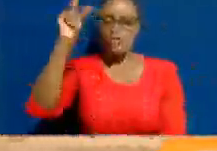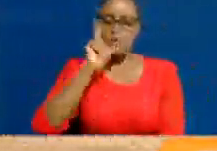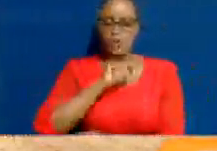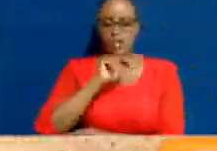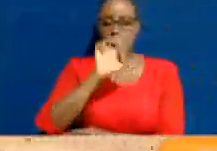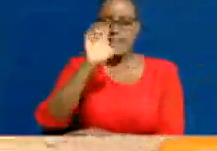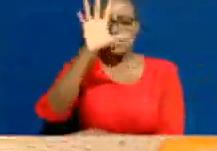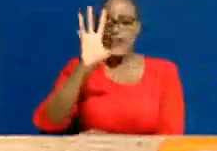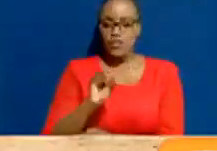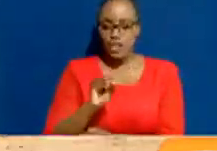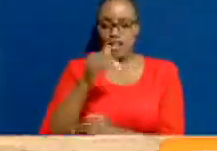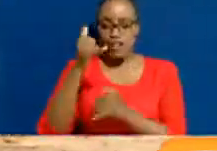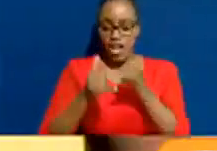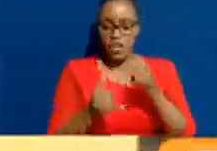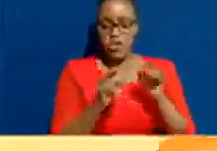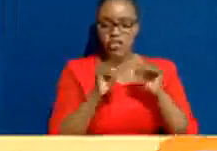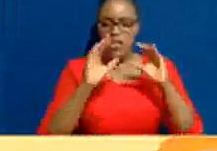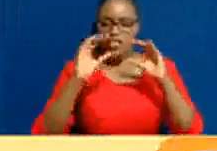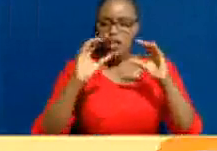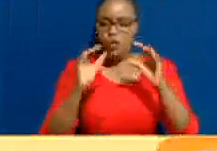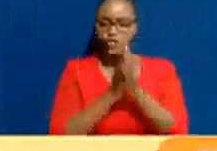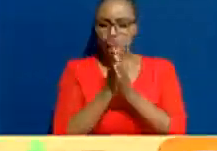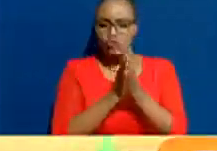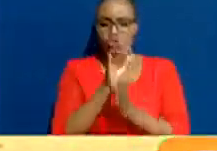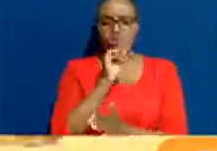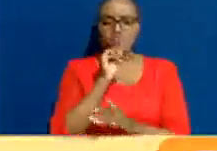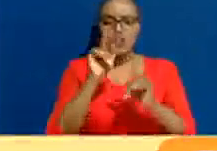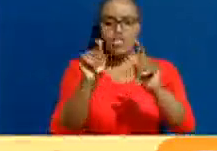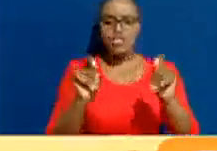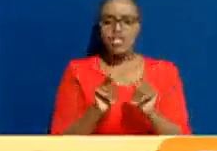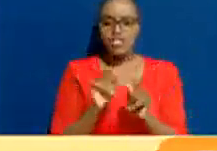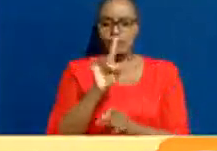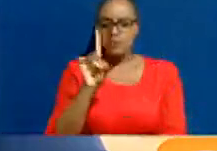made her venture into coaching an especially boys' team?